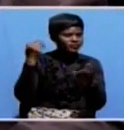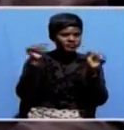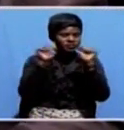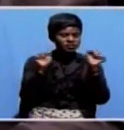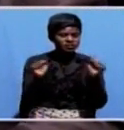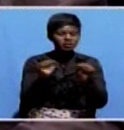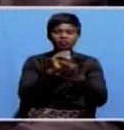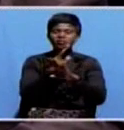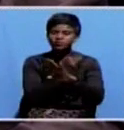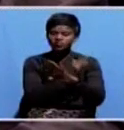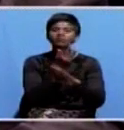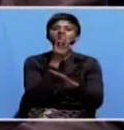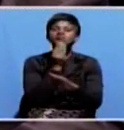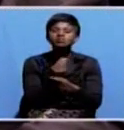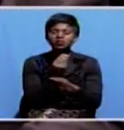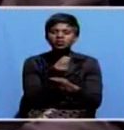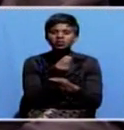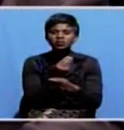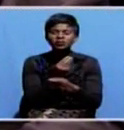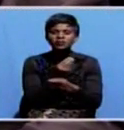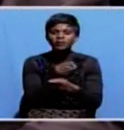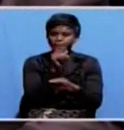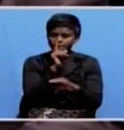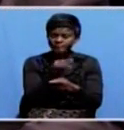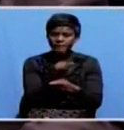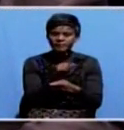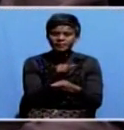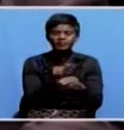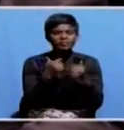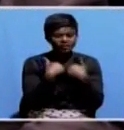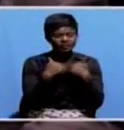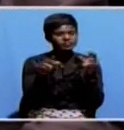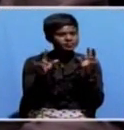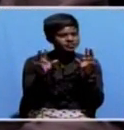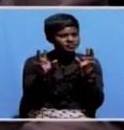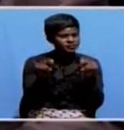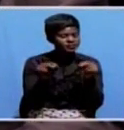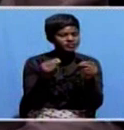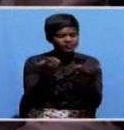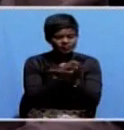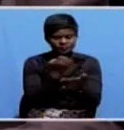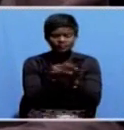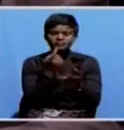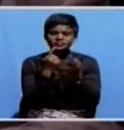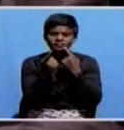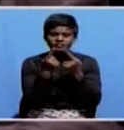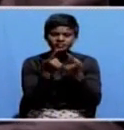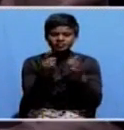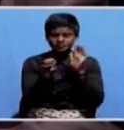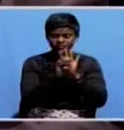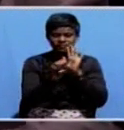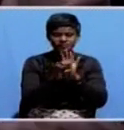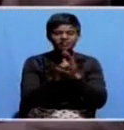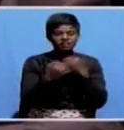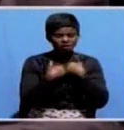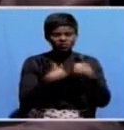before Chiluba came in, it was literally no economy to talk about. Take, for example, if you have 40